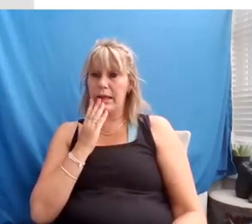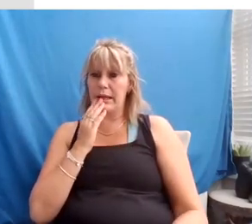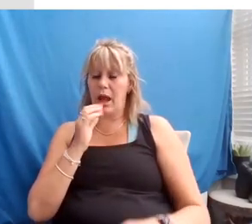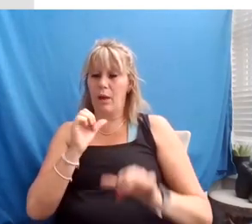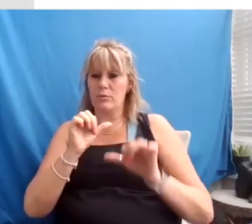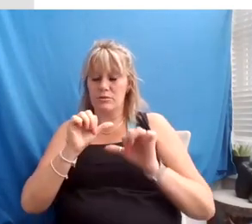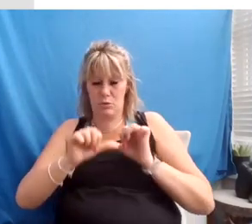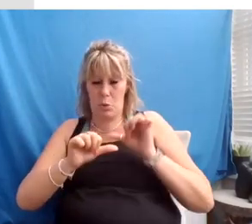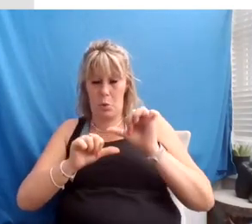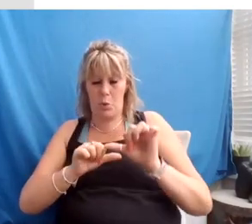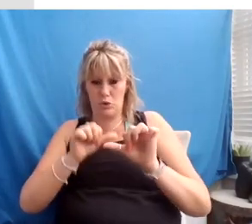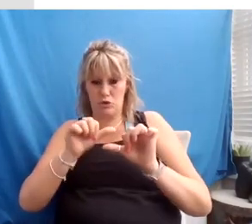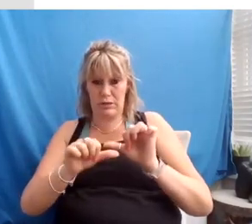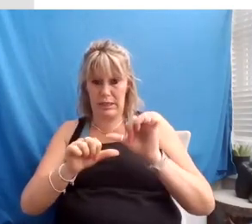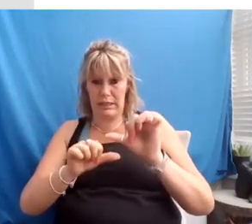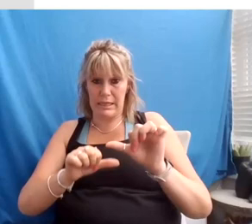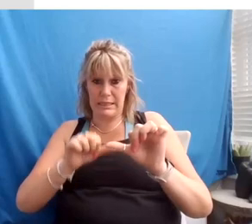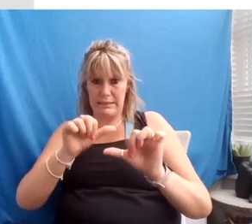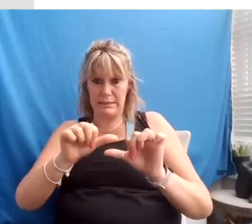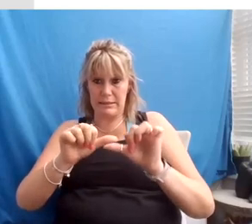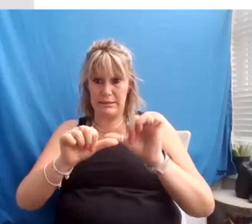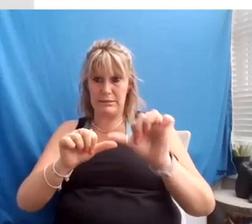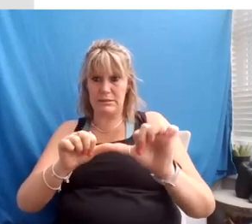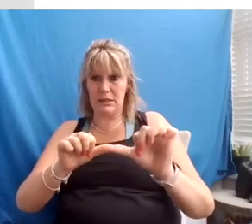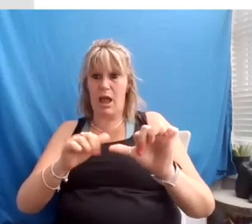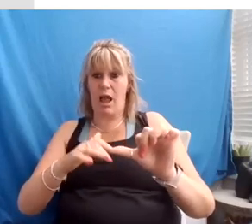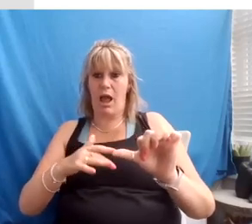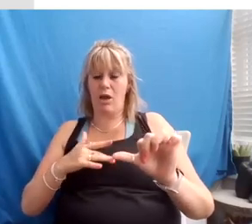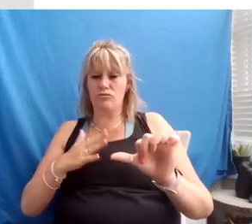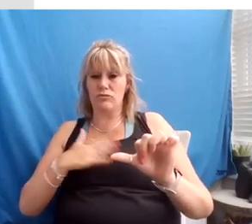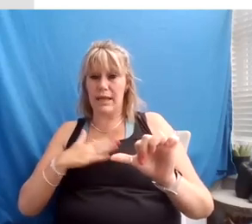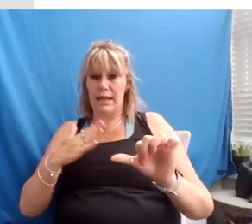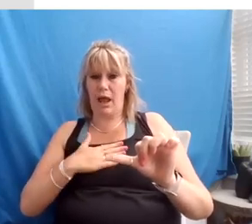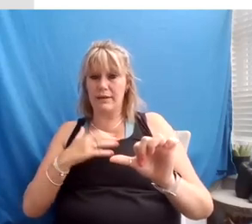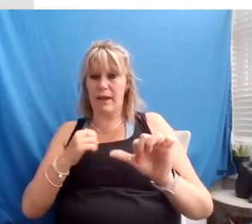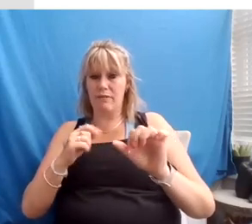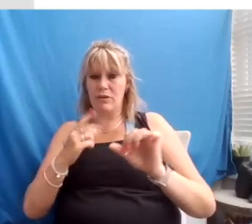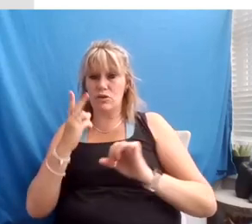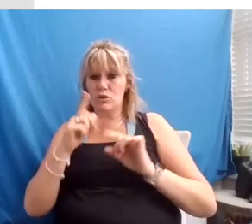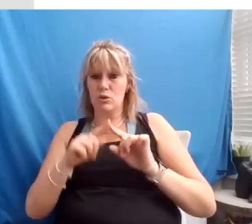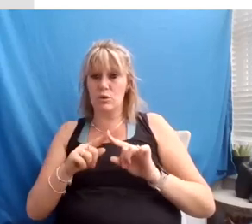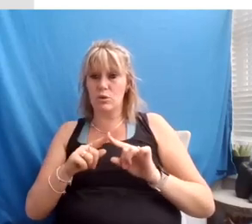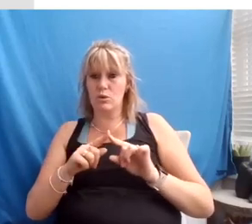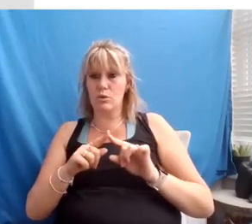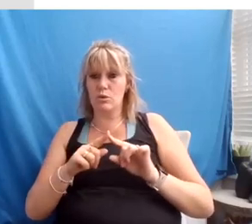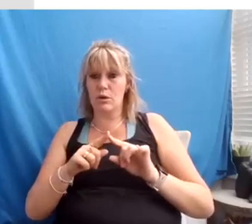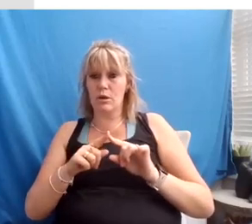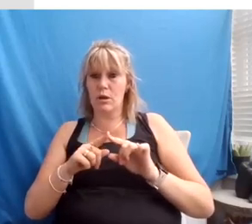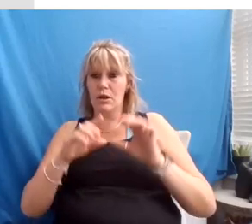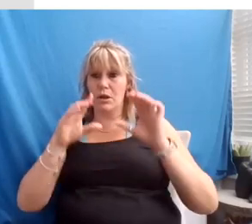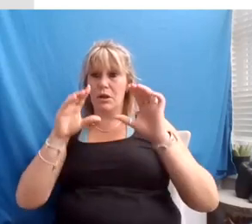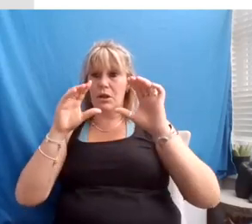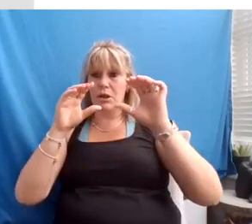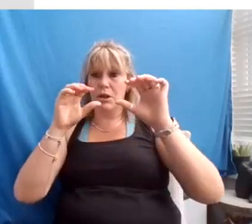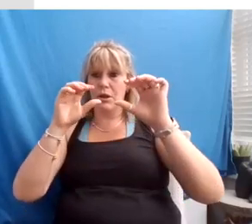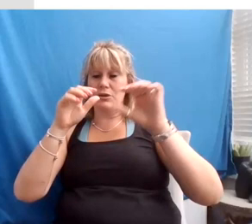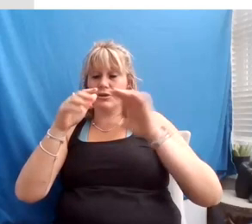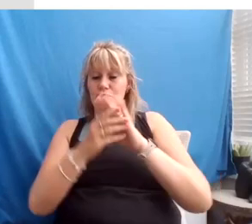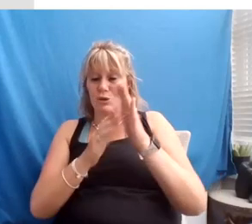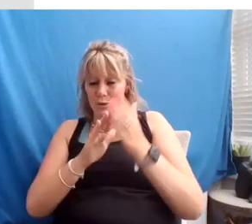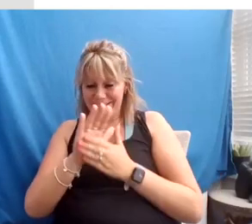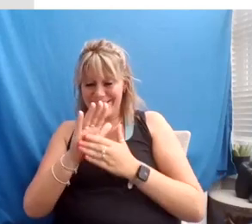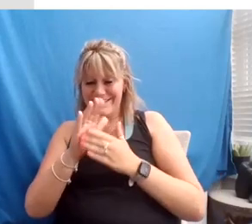the curating is a sort of broader job. I really liked having two sets of shoes and then run, then followed by something